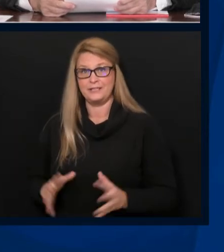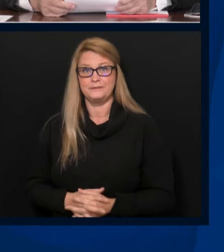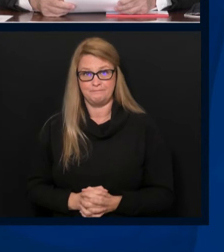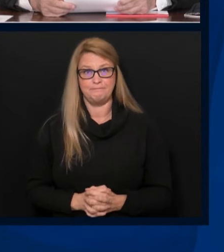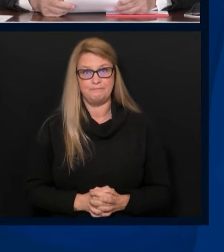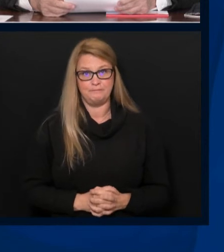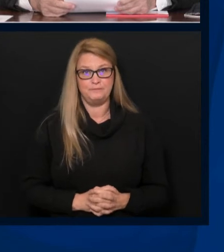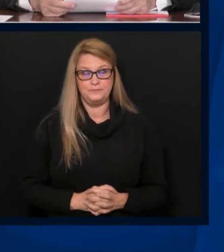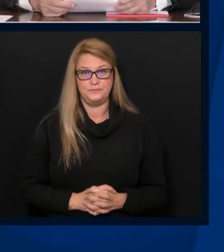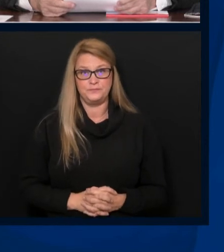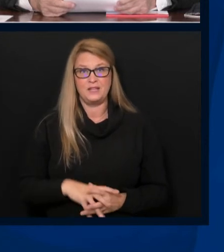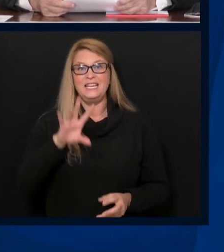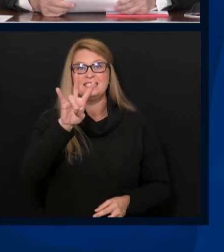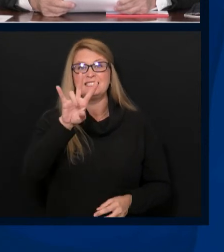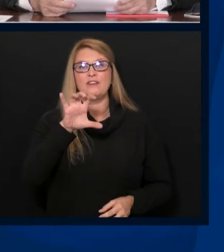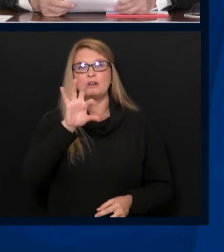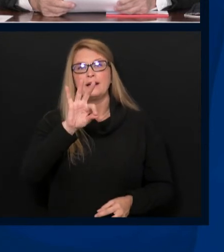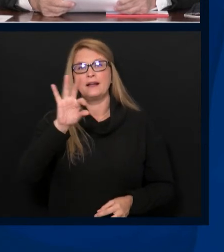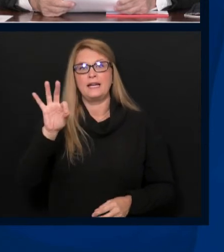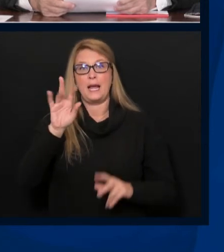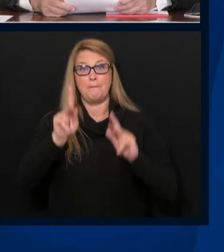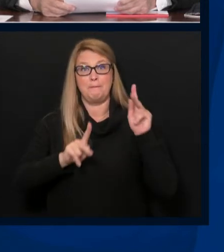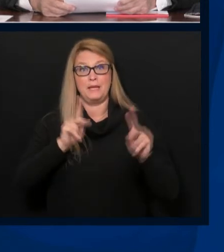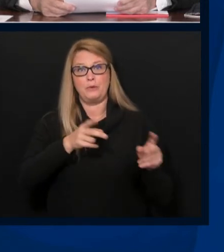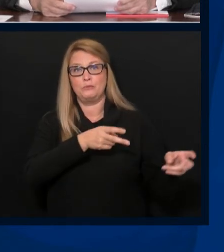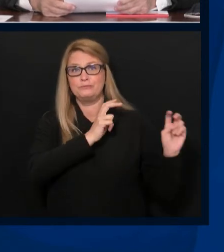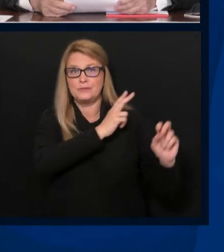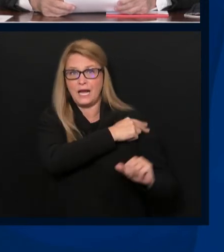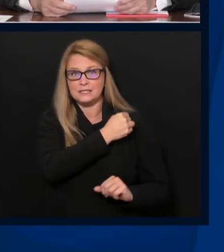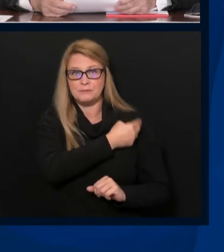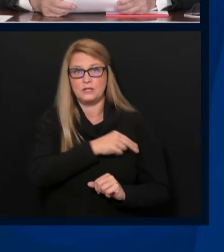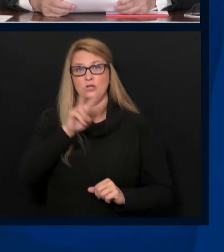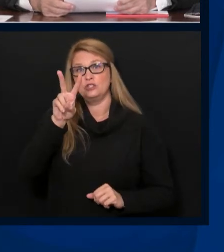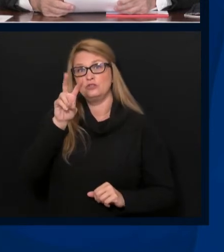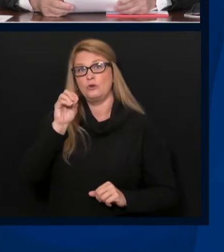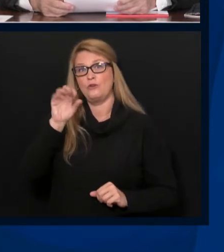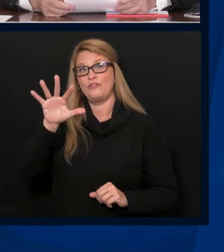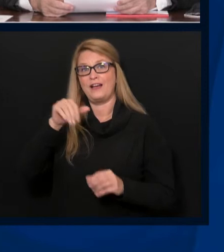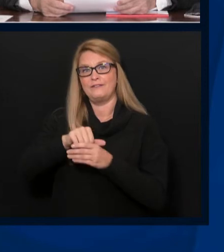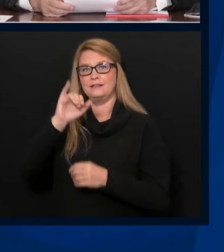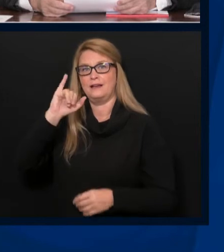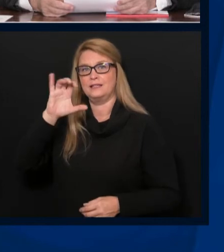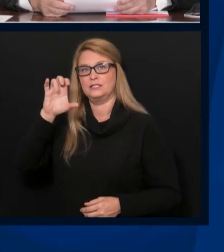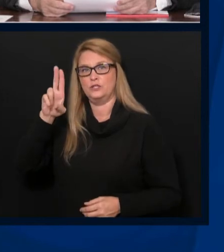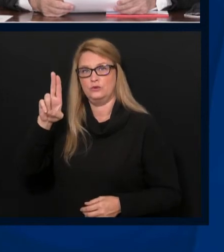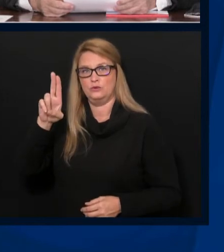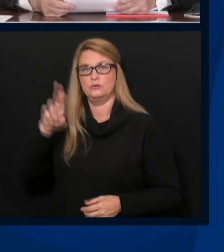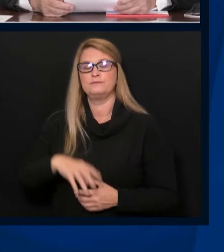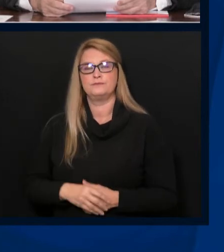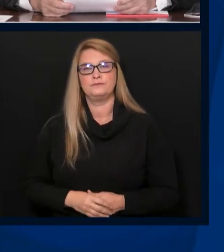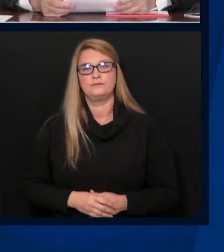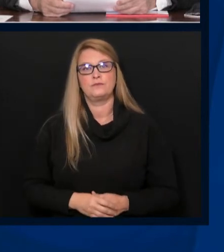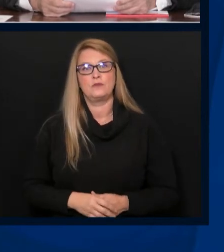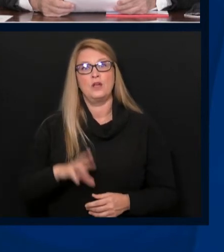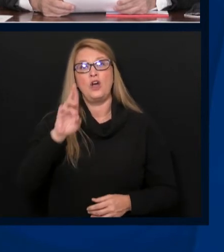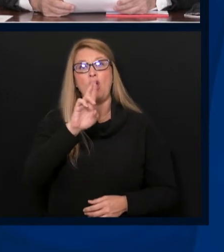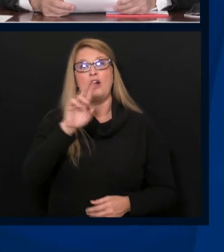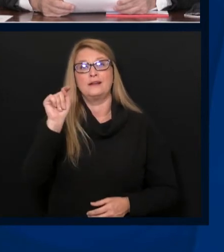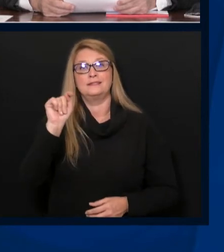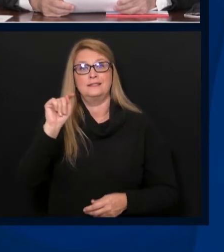have 799 patients hospitalized and 205 in the ICU units. Our reproduction